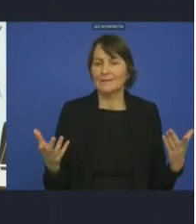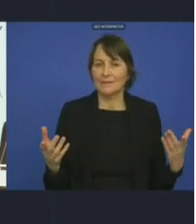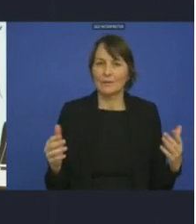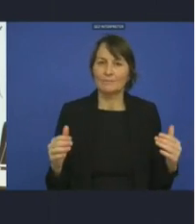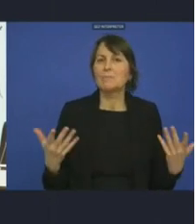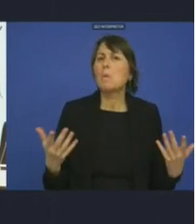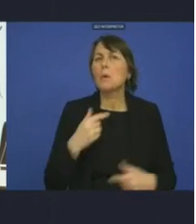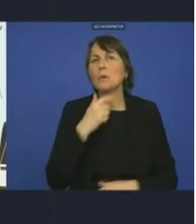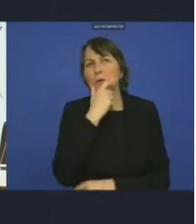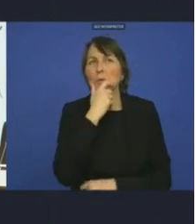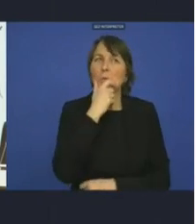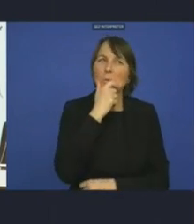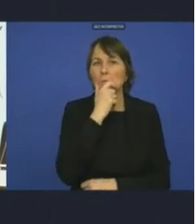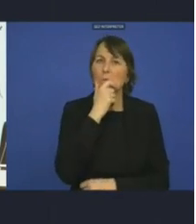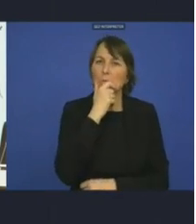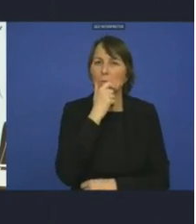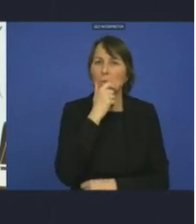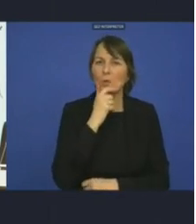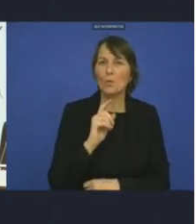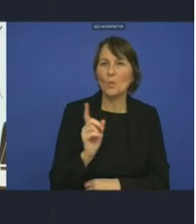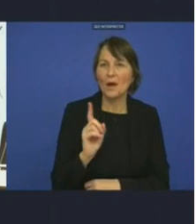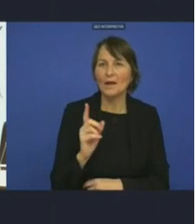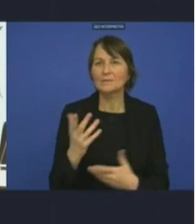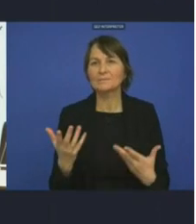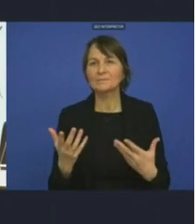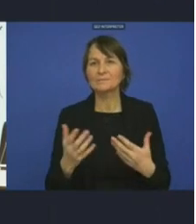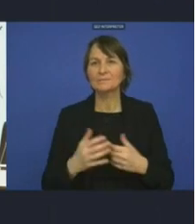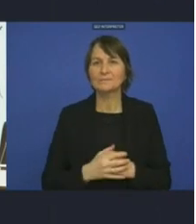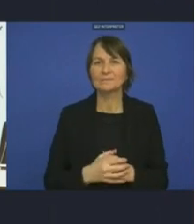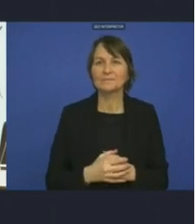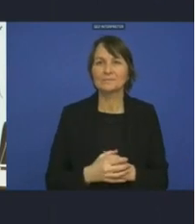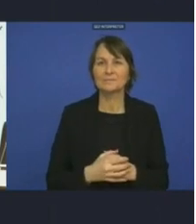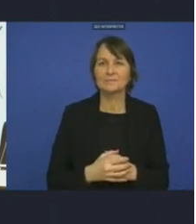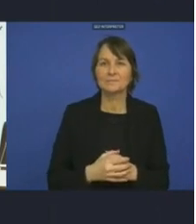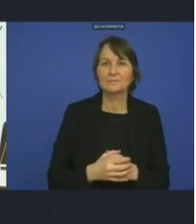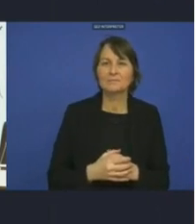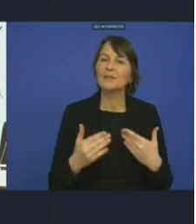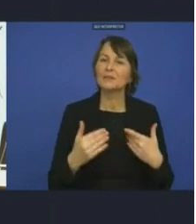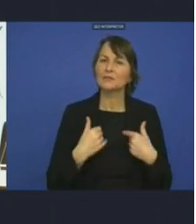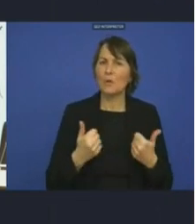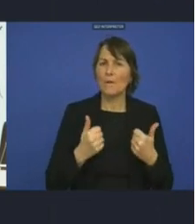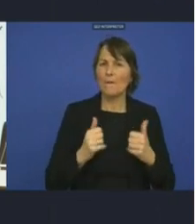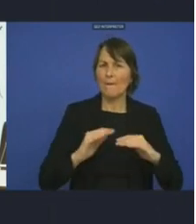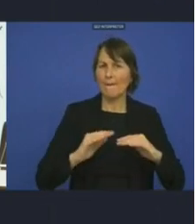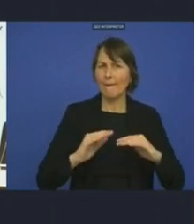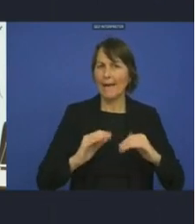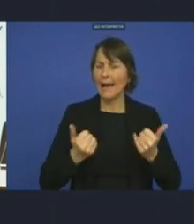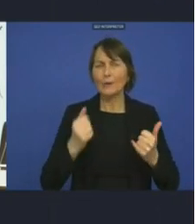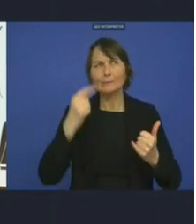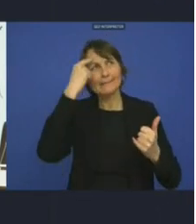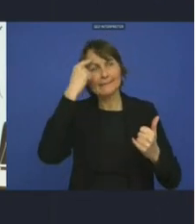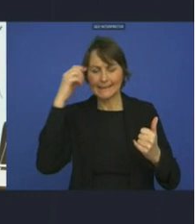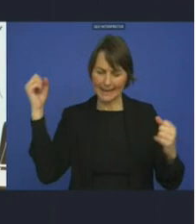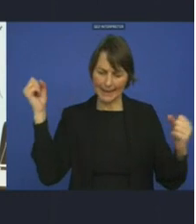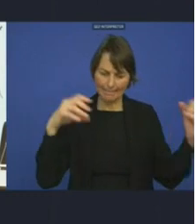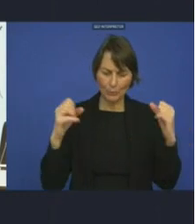you can and where you can best send your own input. In terms